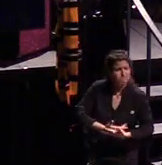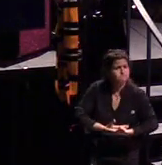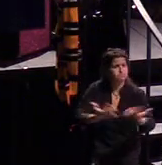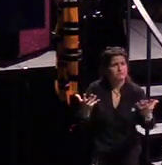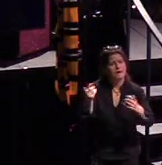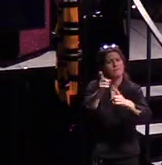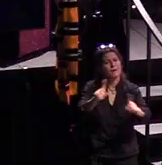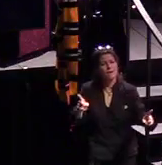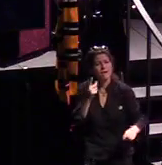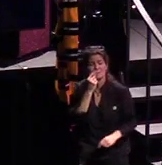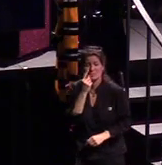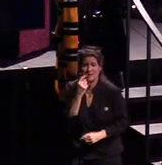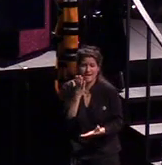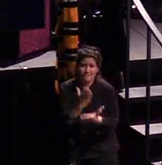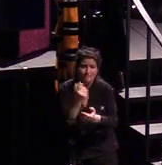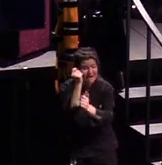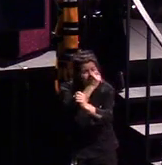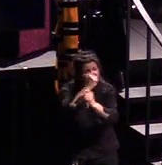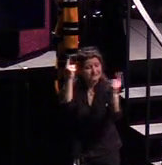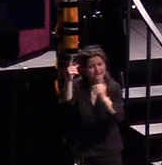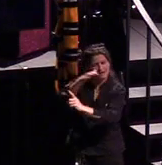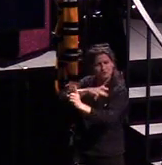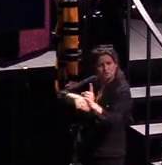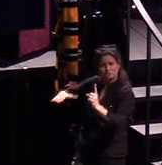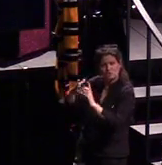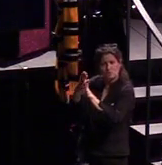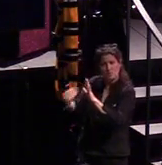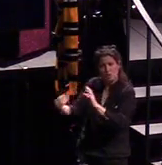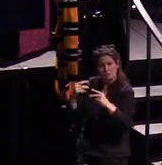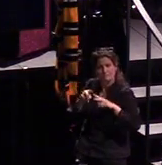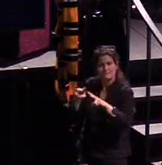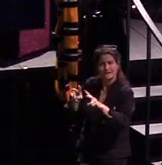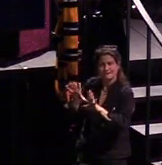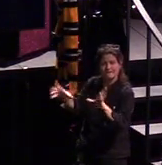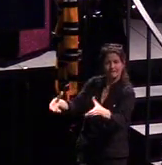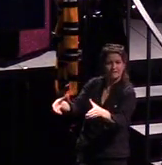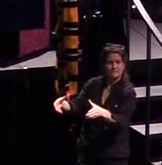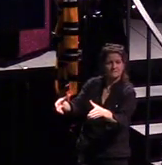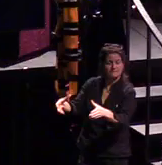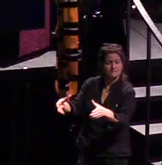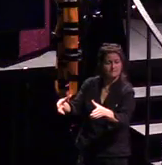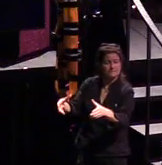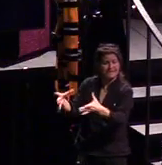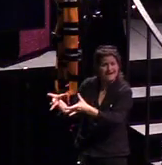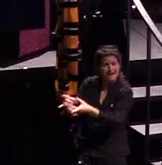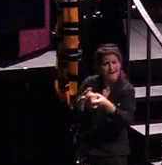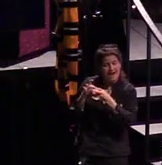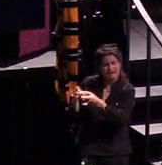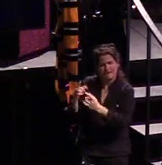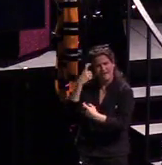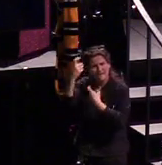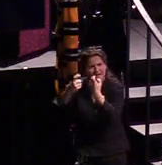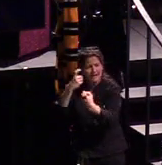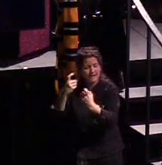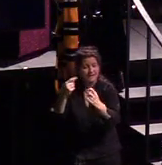understand disability from the social model perspective connecting with this way of thinking has